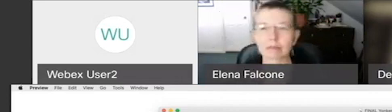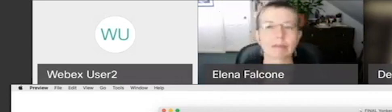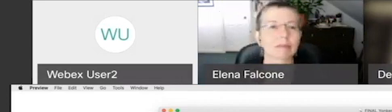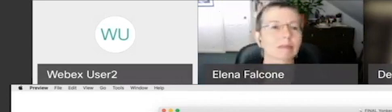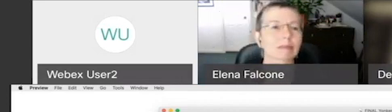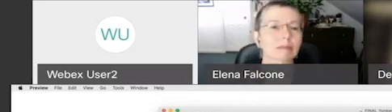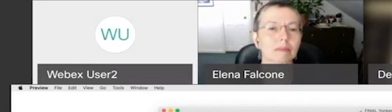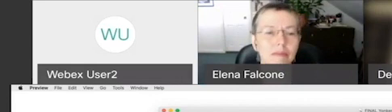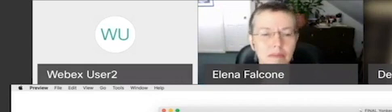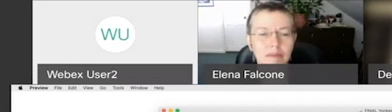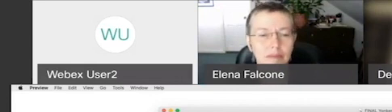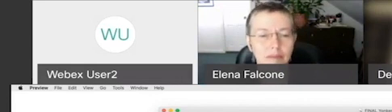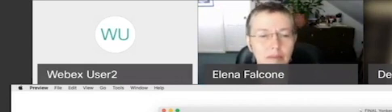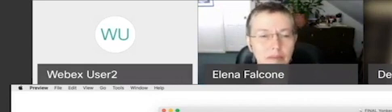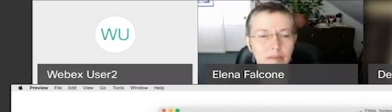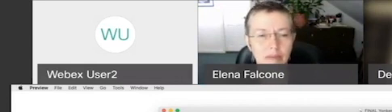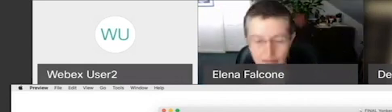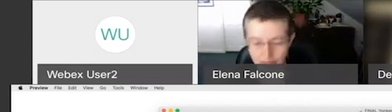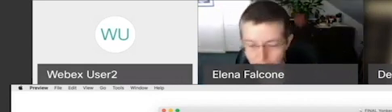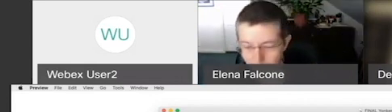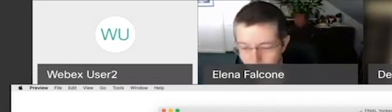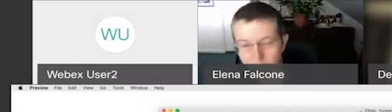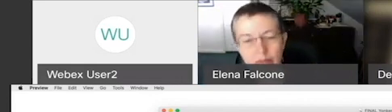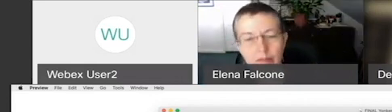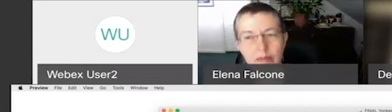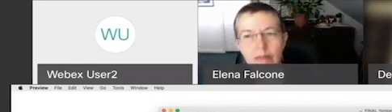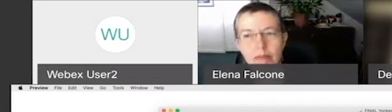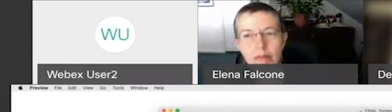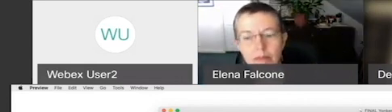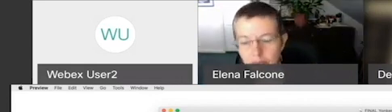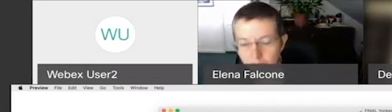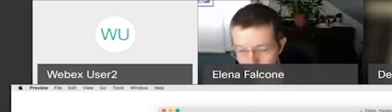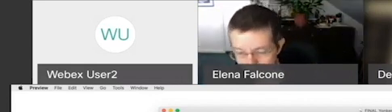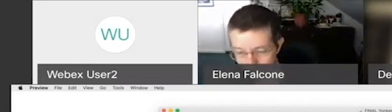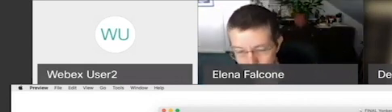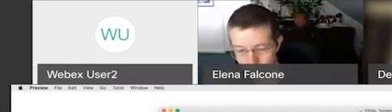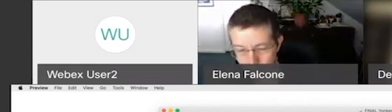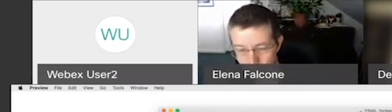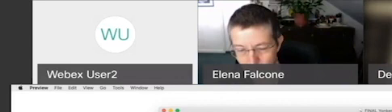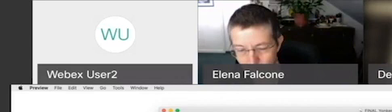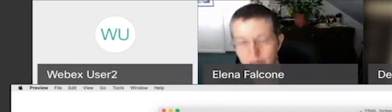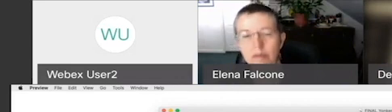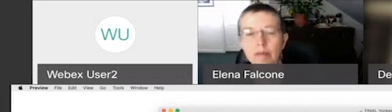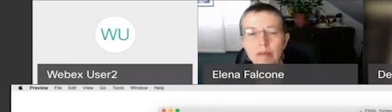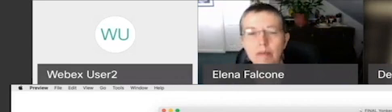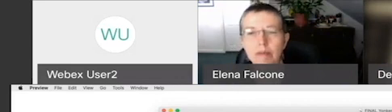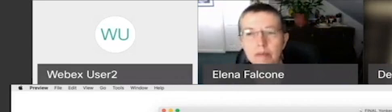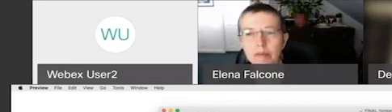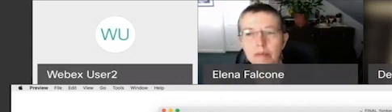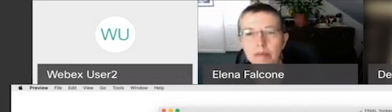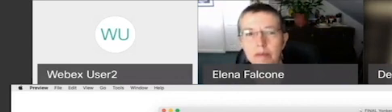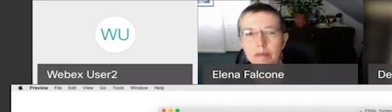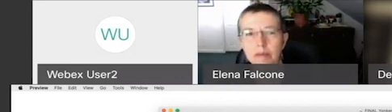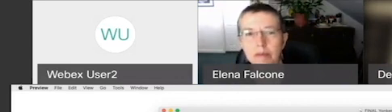end of life decisions. And some people, I'm always asked, what's the most important document to have. If you were to